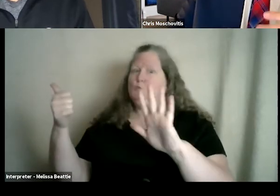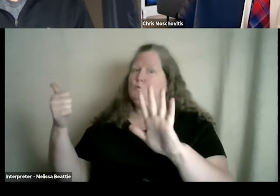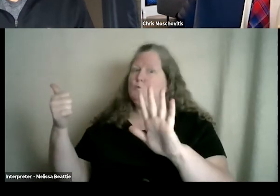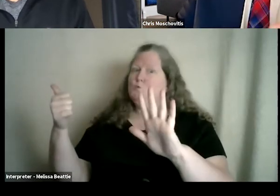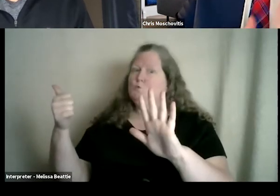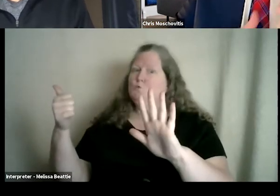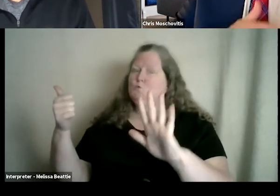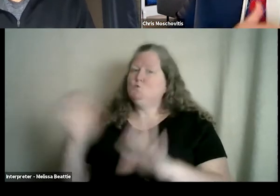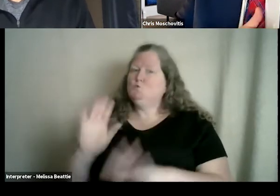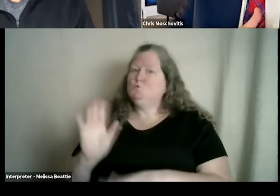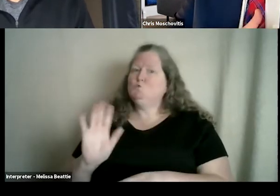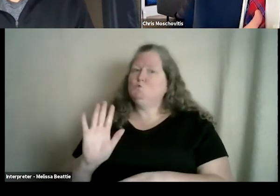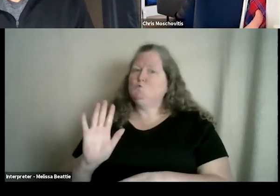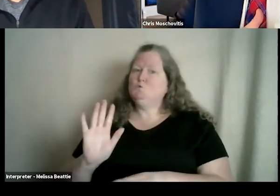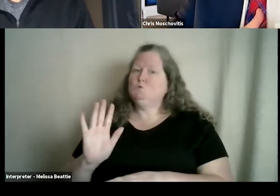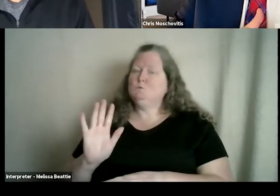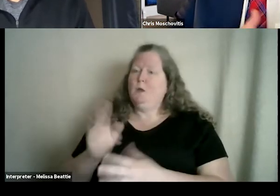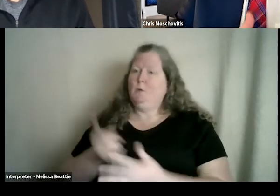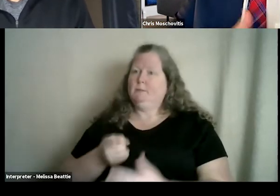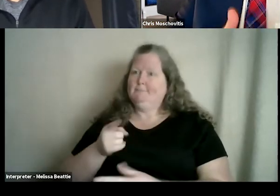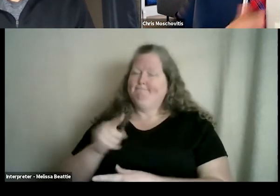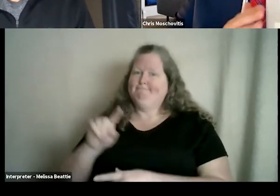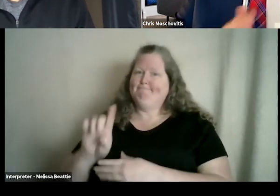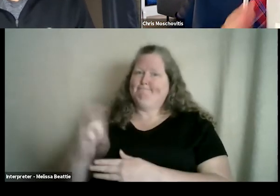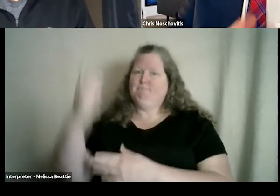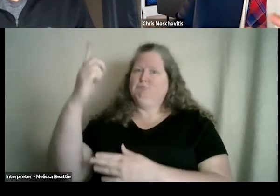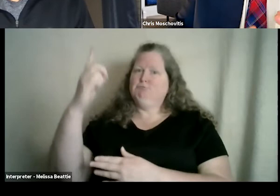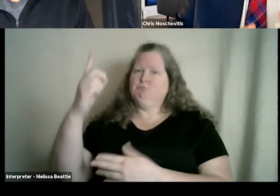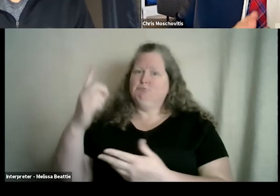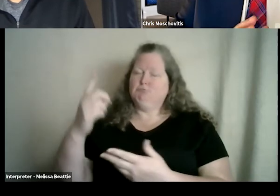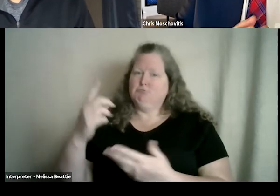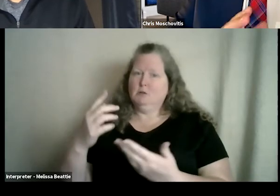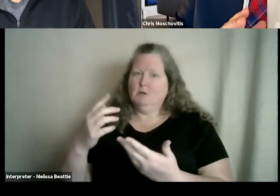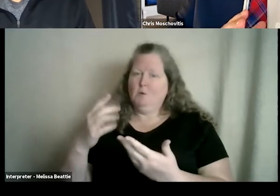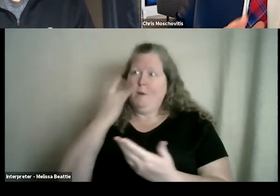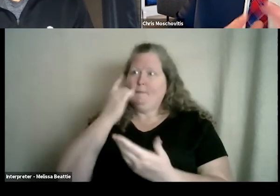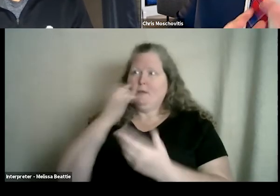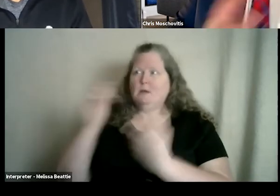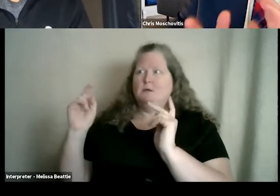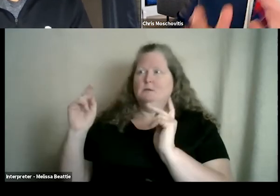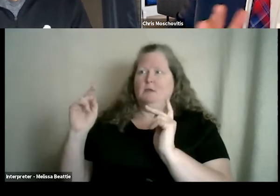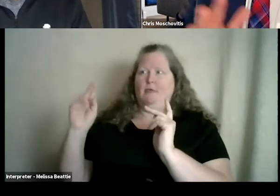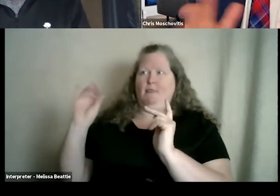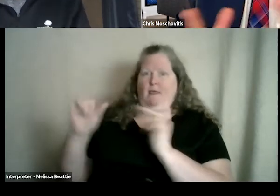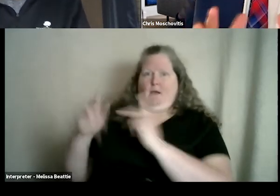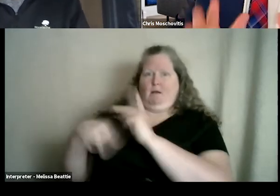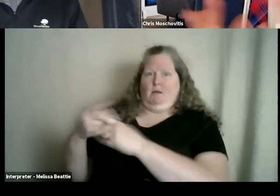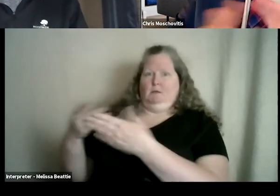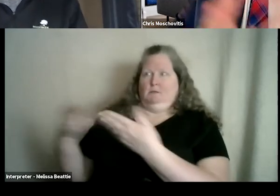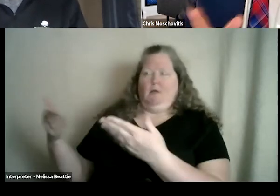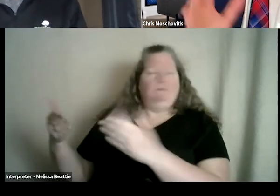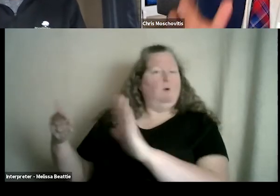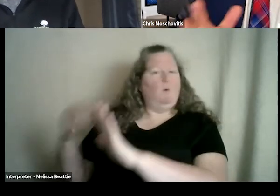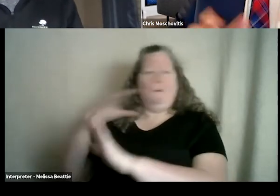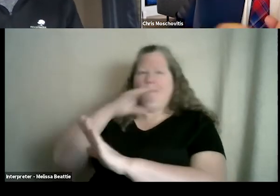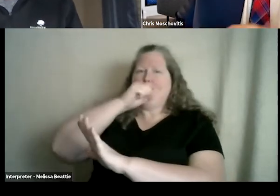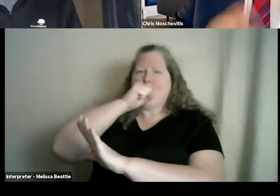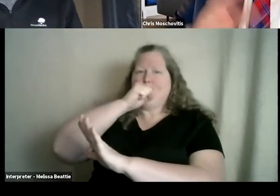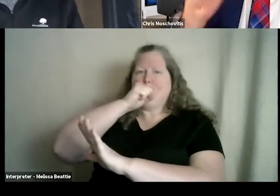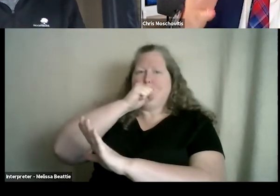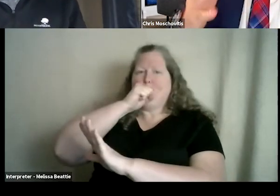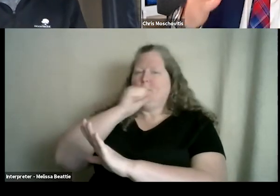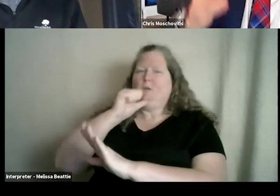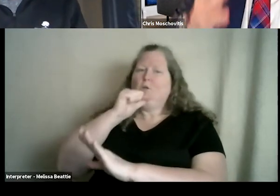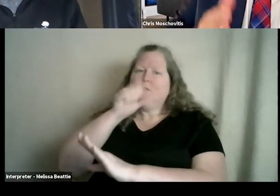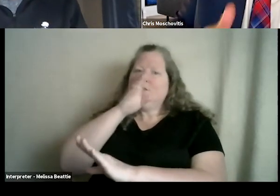considered to be a very serious affront, because those are the things that are not to be spoken about. This is so